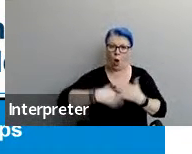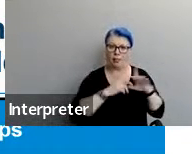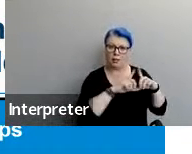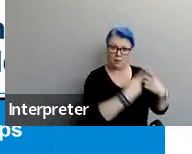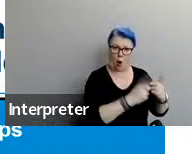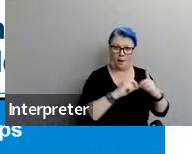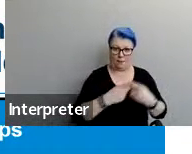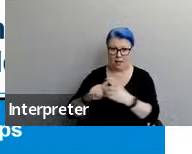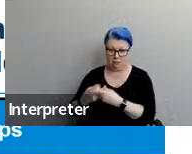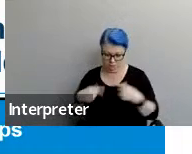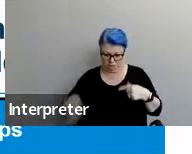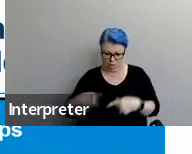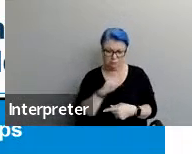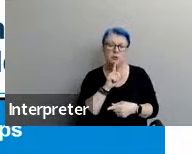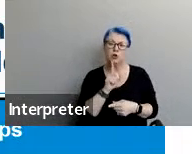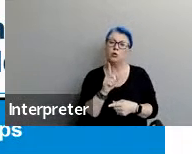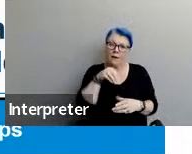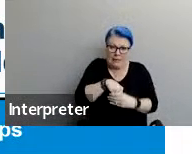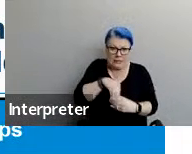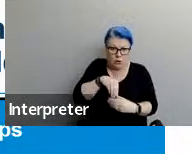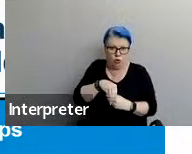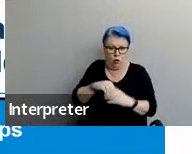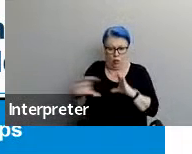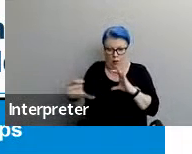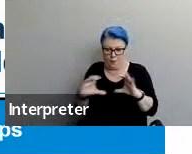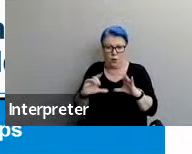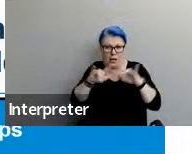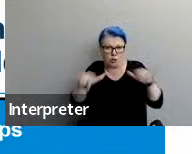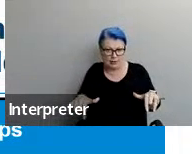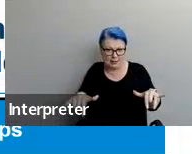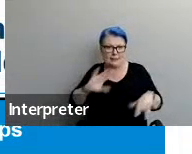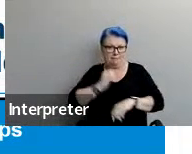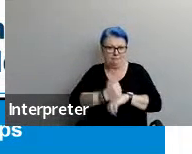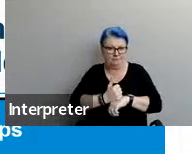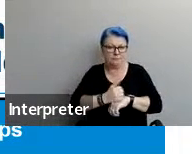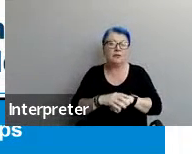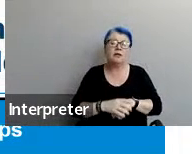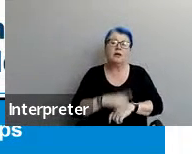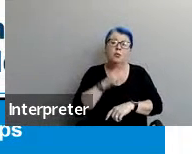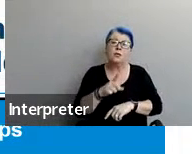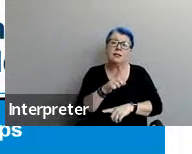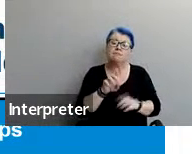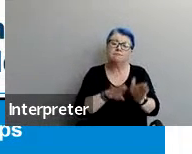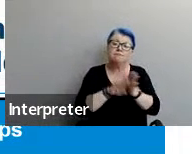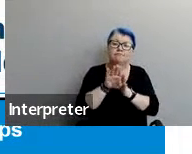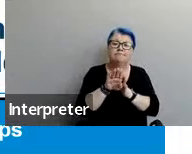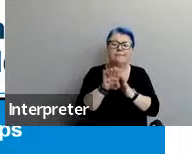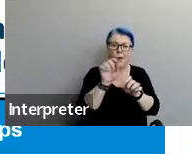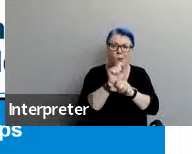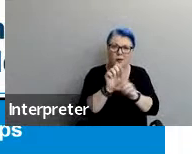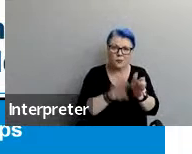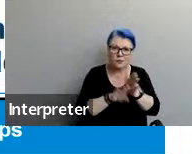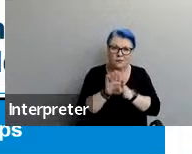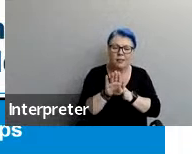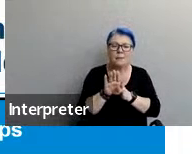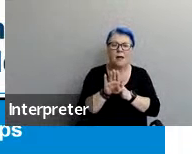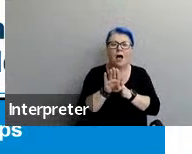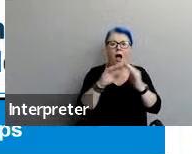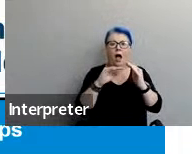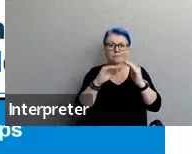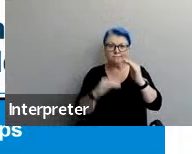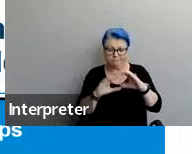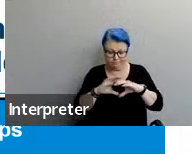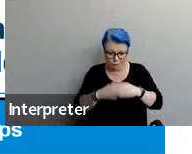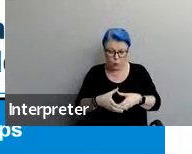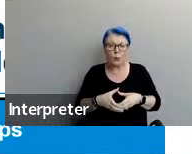we have internal communication systems. So really working on developing a subcommittee